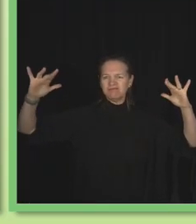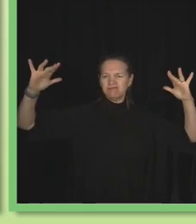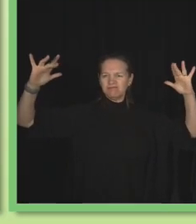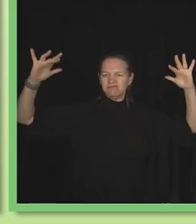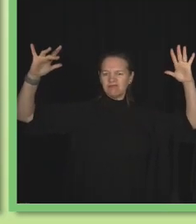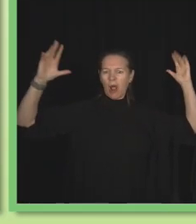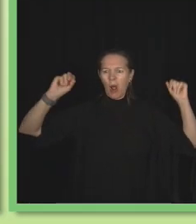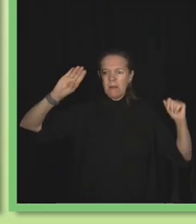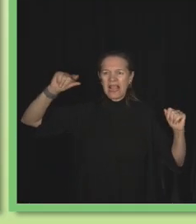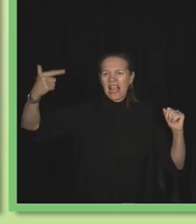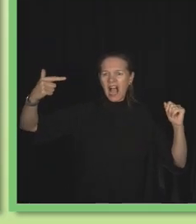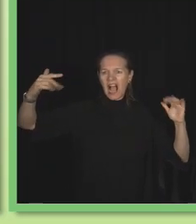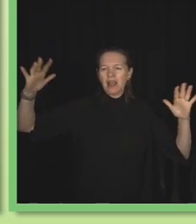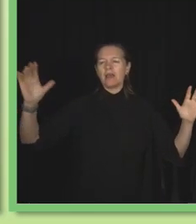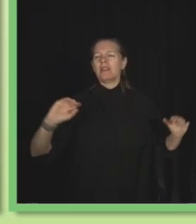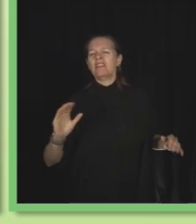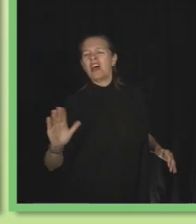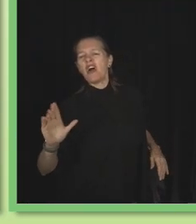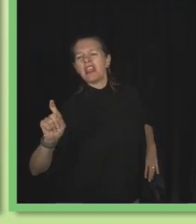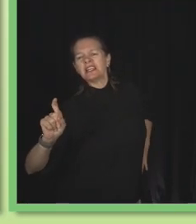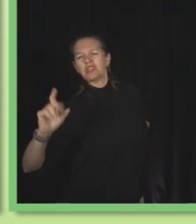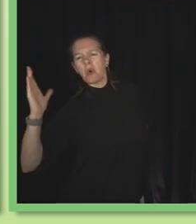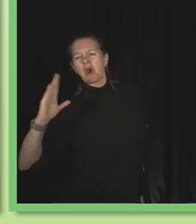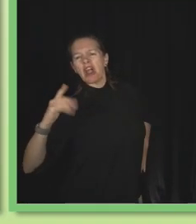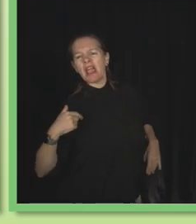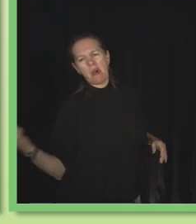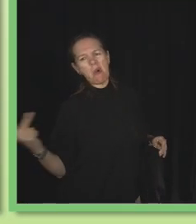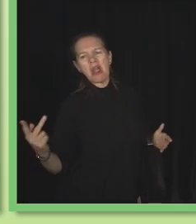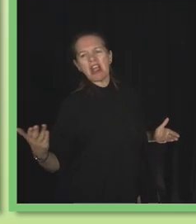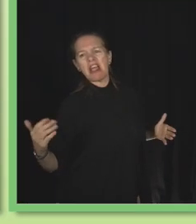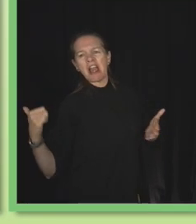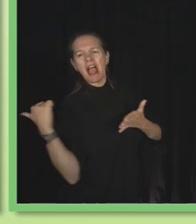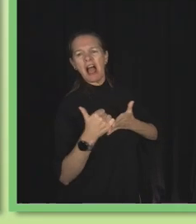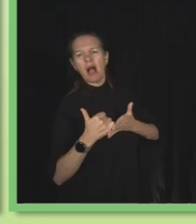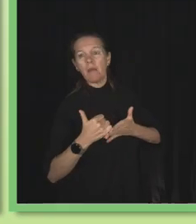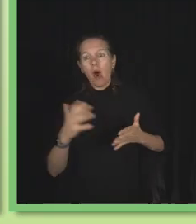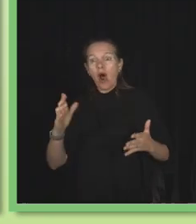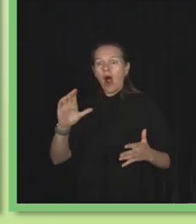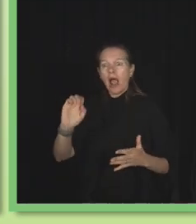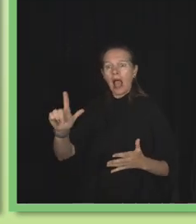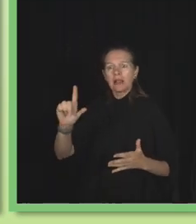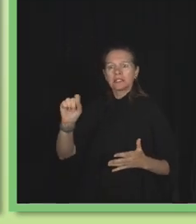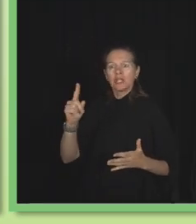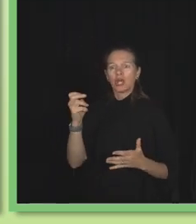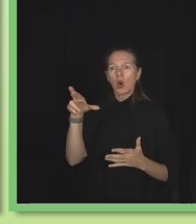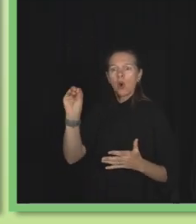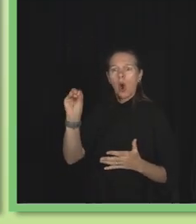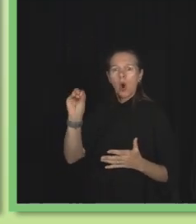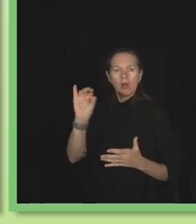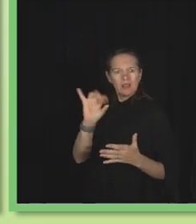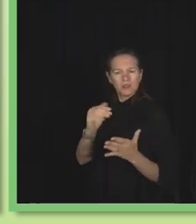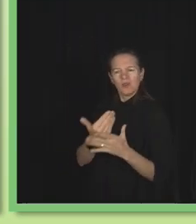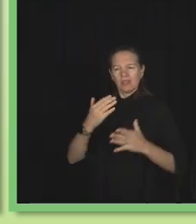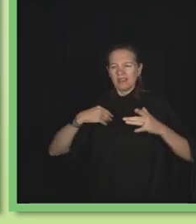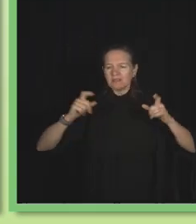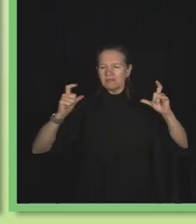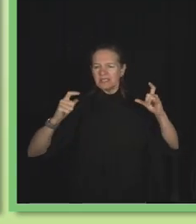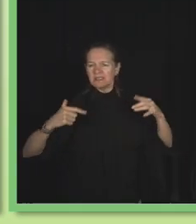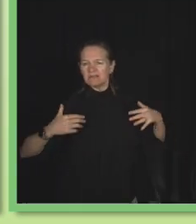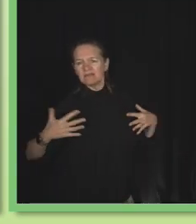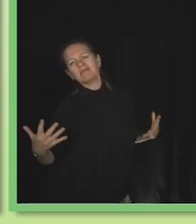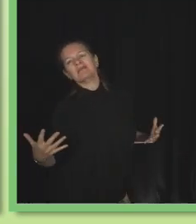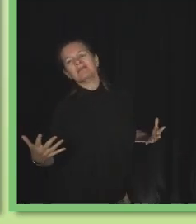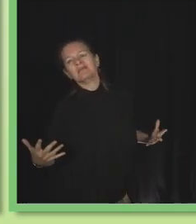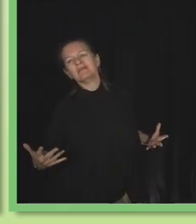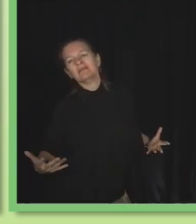Oh my God. No need to worry, we're here to help. Oh my gosh, El Seguro, is that you? That's me, Stacey, but are still not